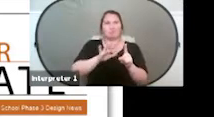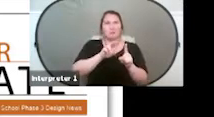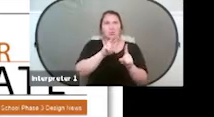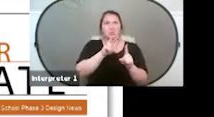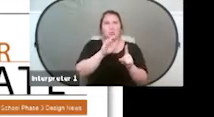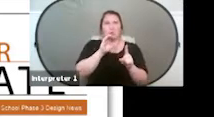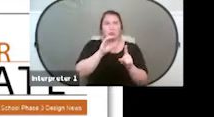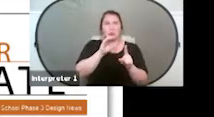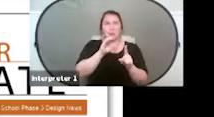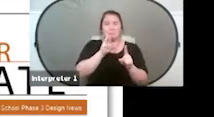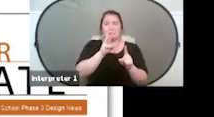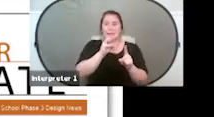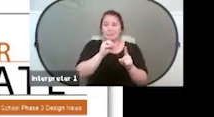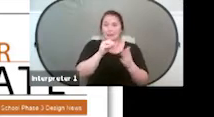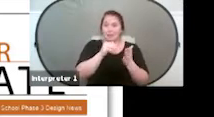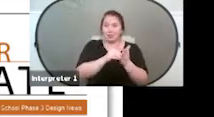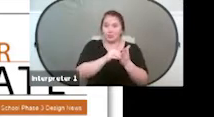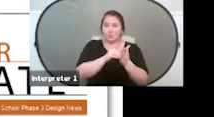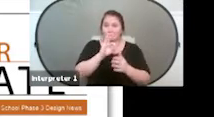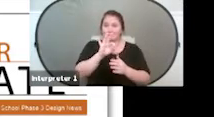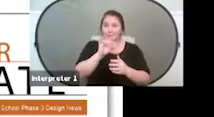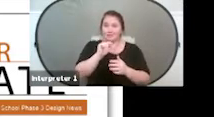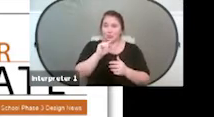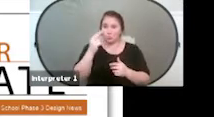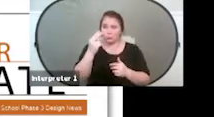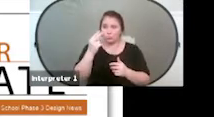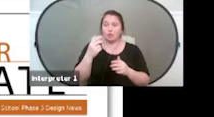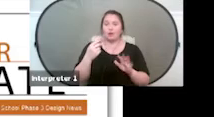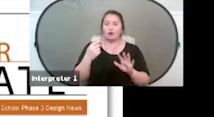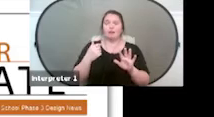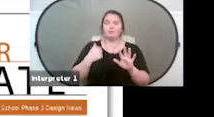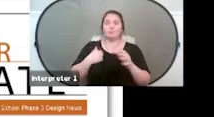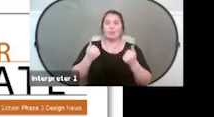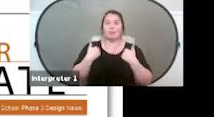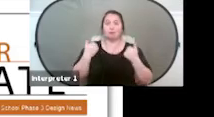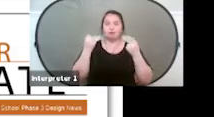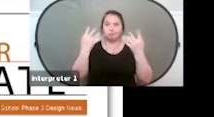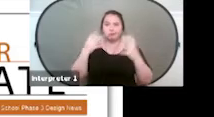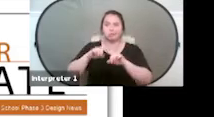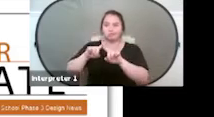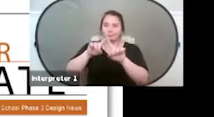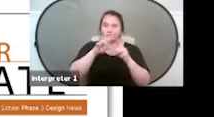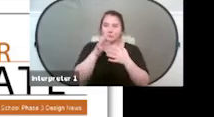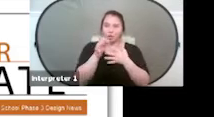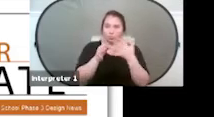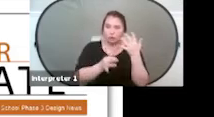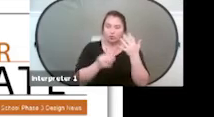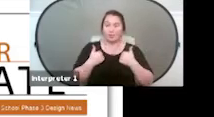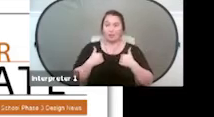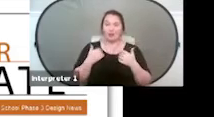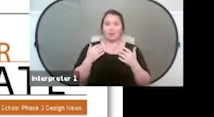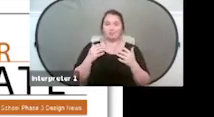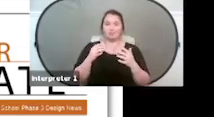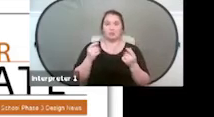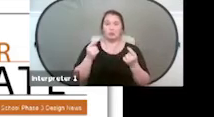260,000 square feet. So we've had multiple additions on the campus, as well as renovated and touched basically every